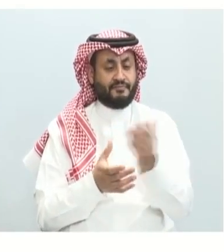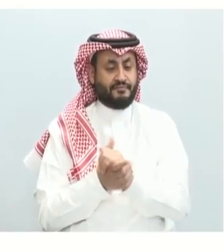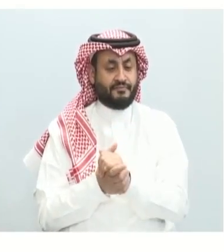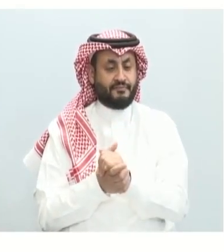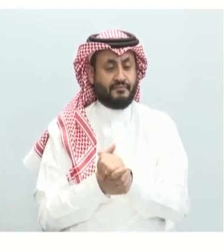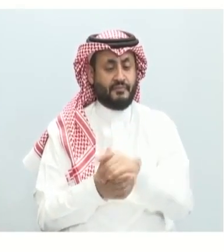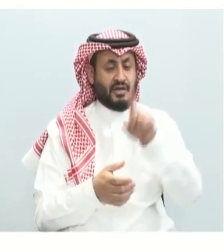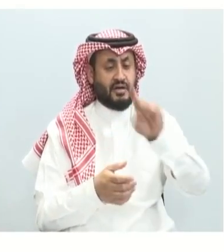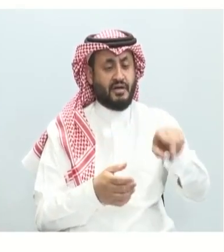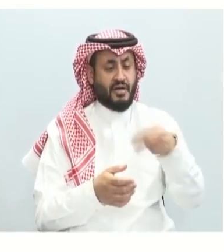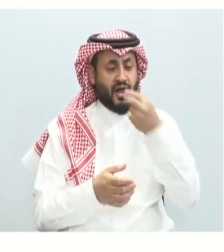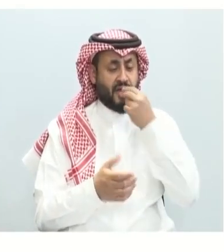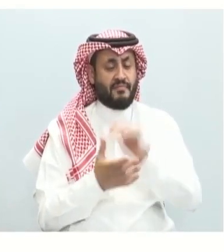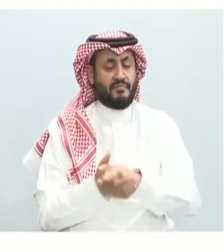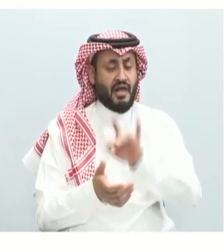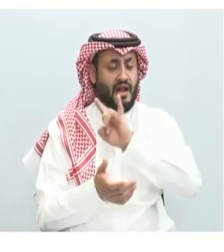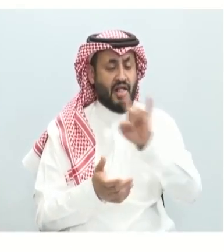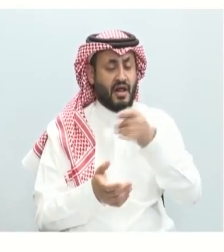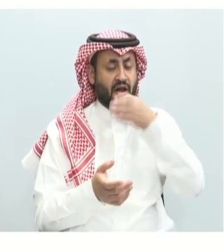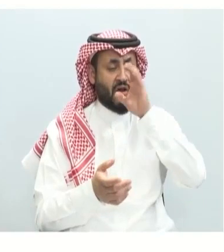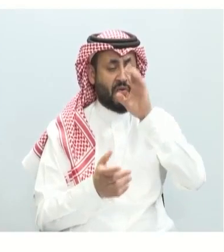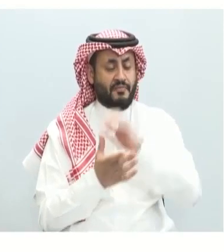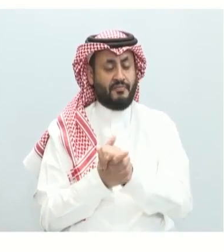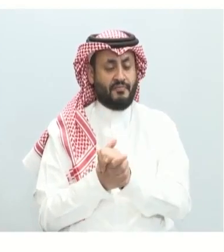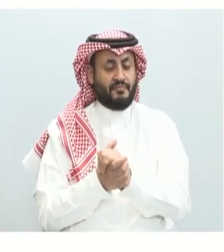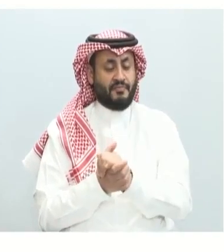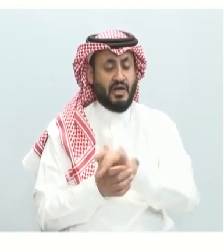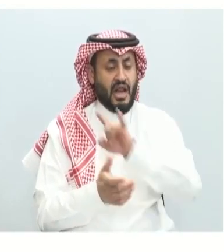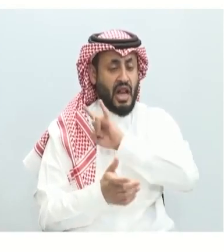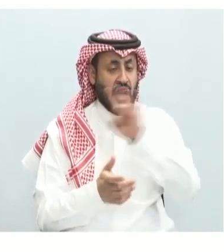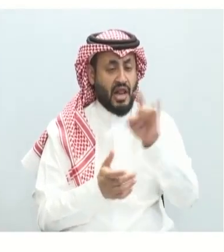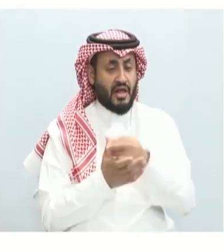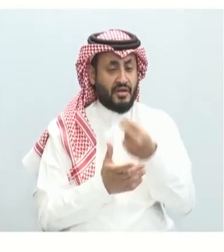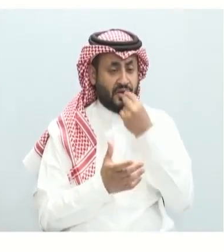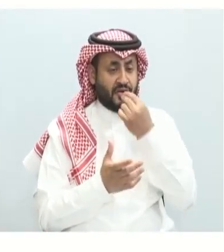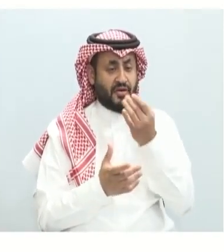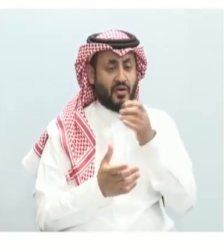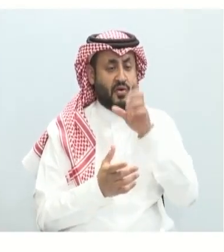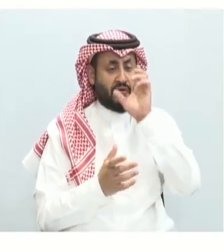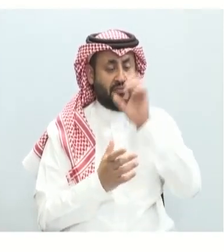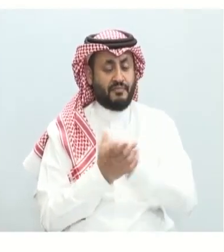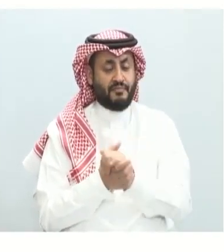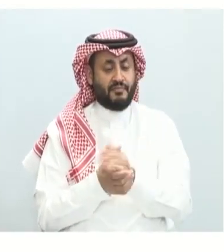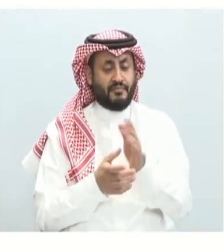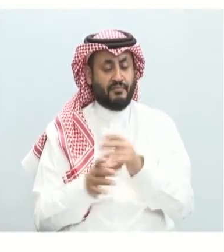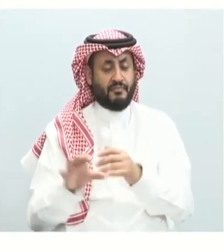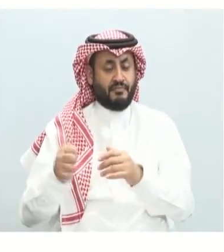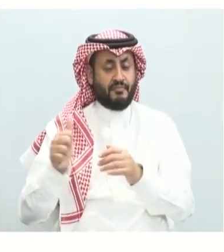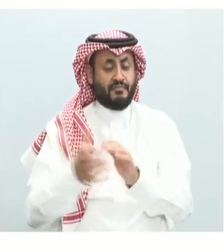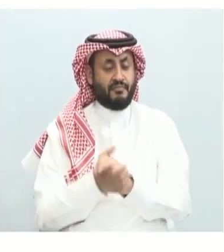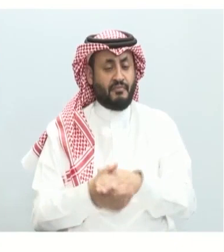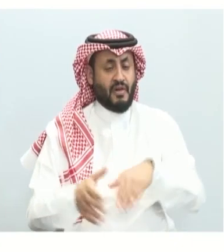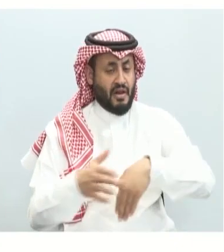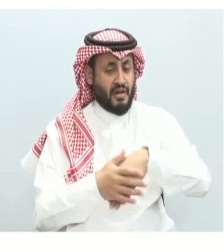And with number 9, no eating. It is not allowed eating or drinking. And with number 10,